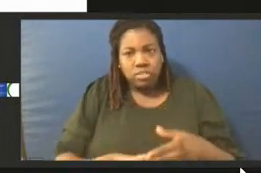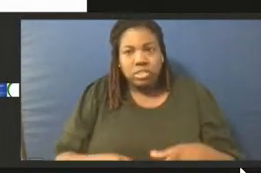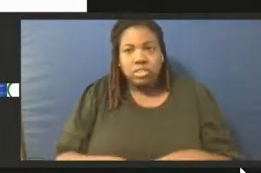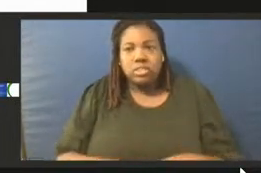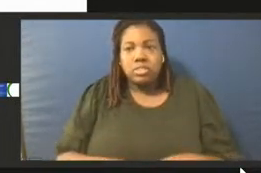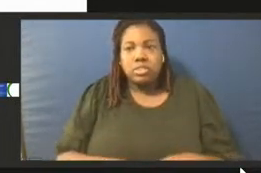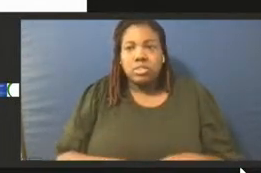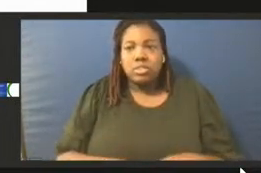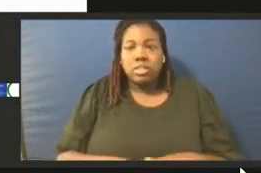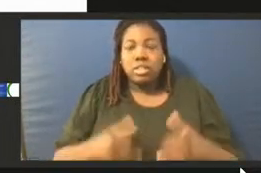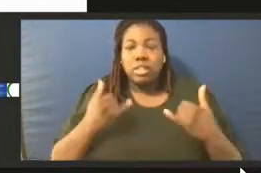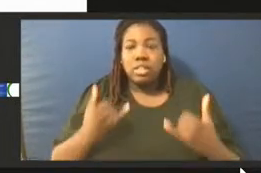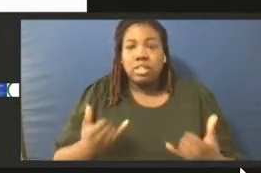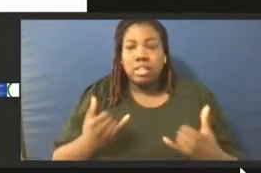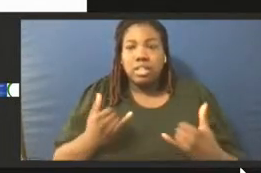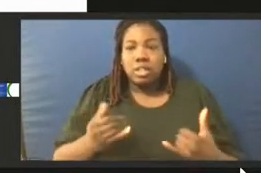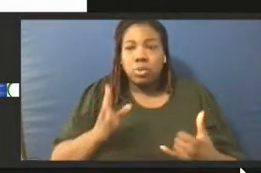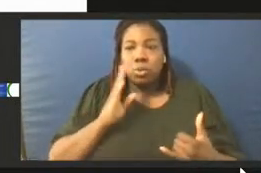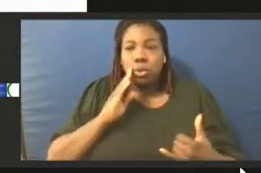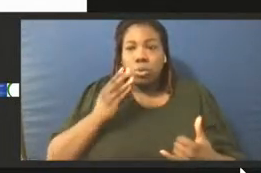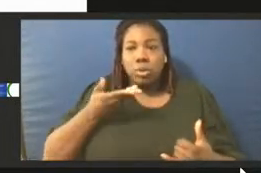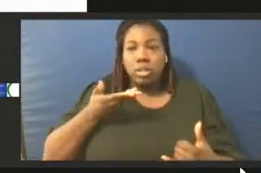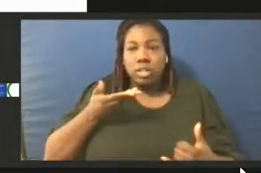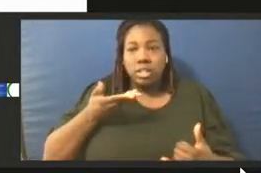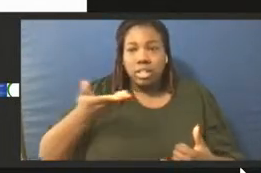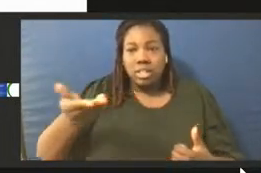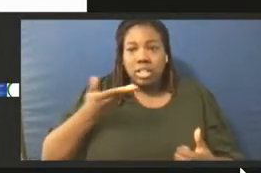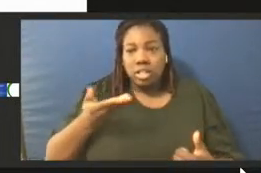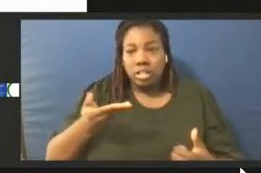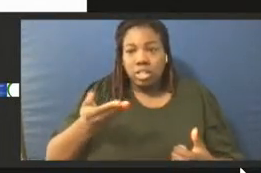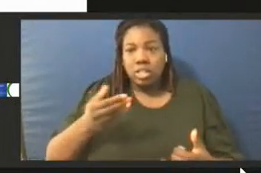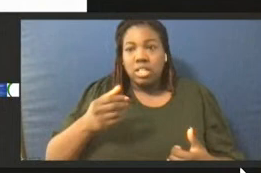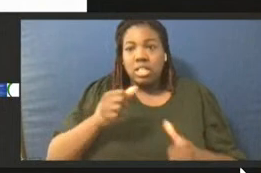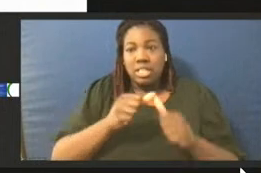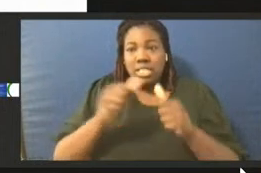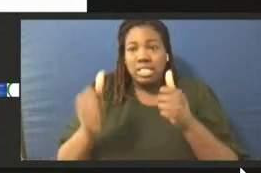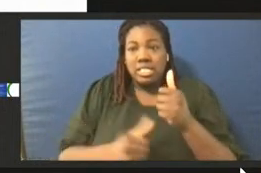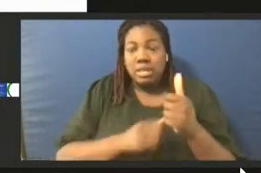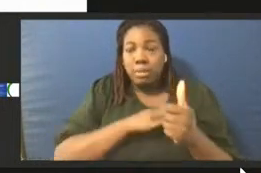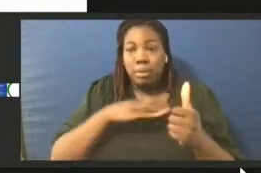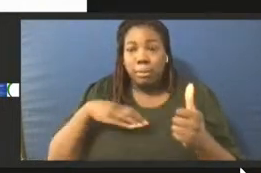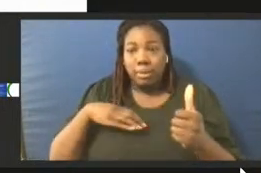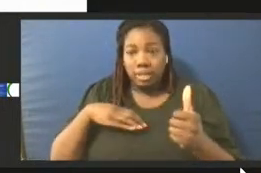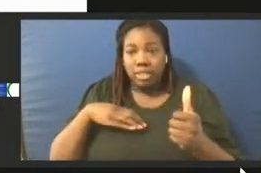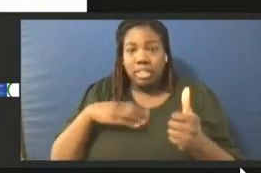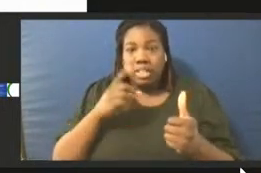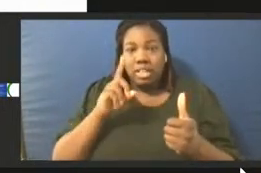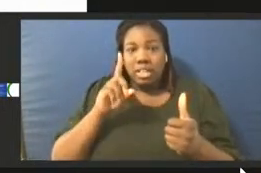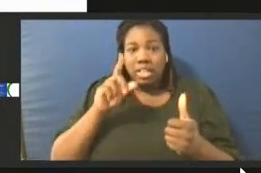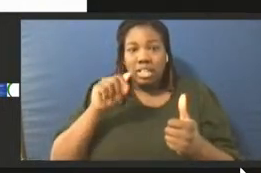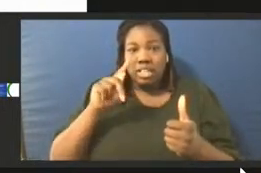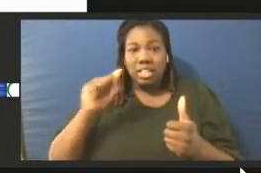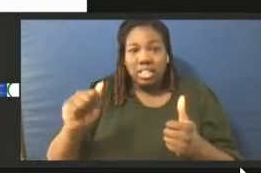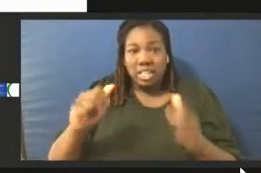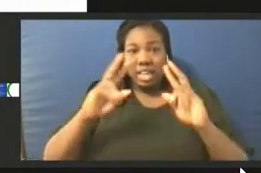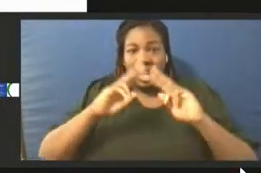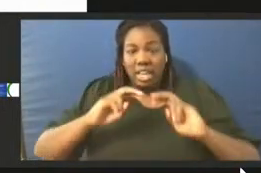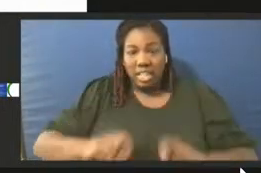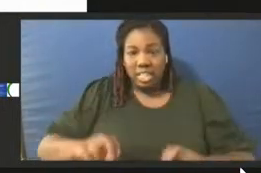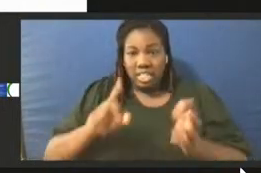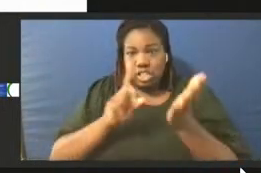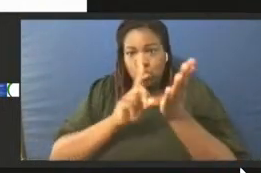Ma'am, we are going to introduce the next subcommittee, and that is our Data Analytics and